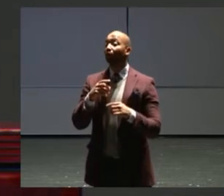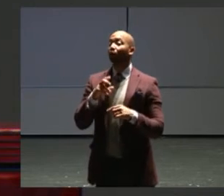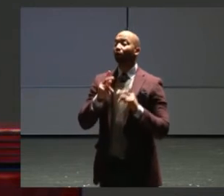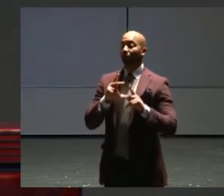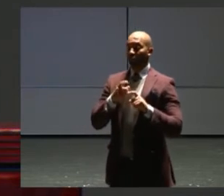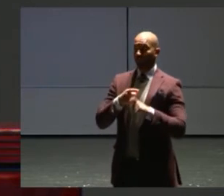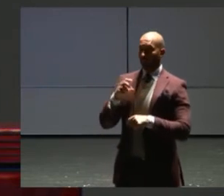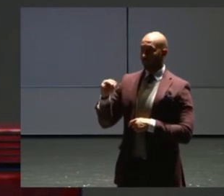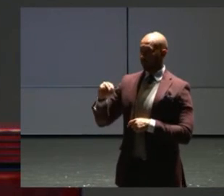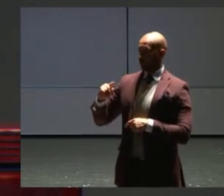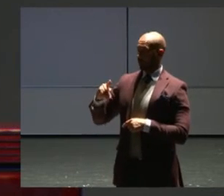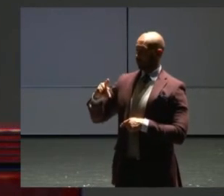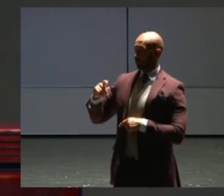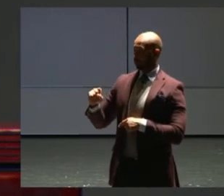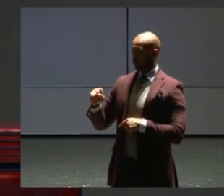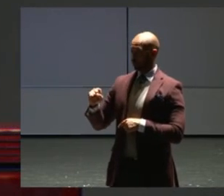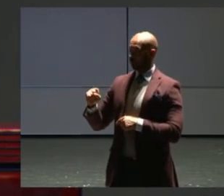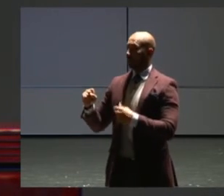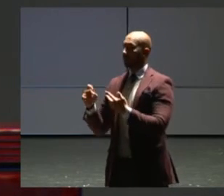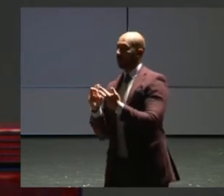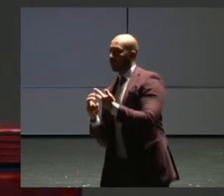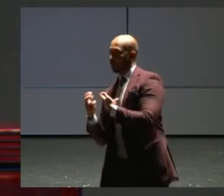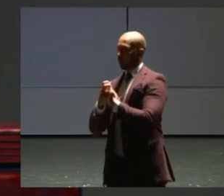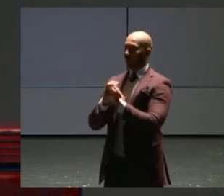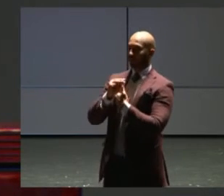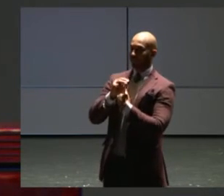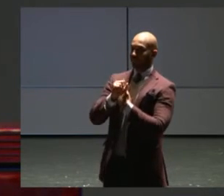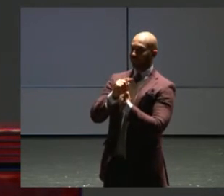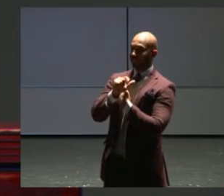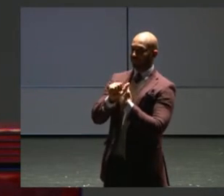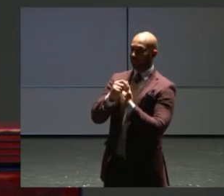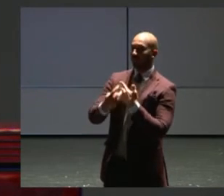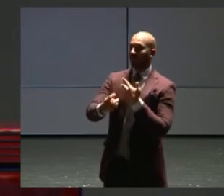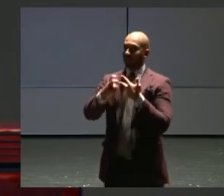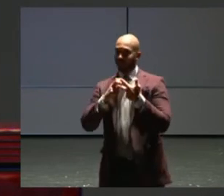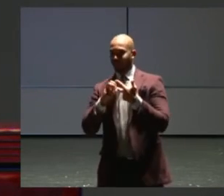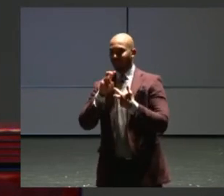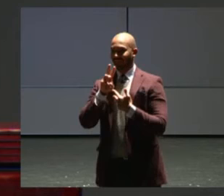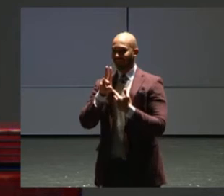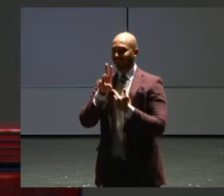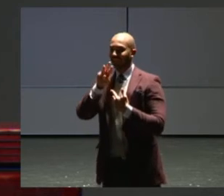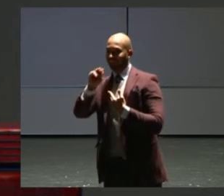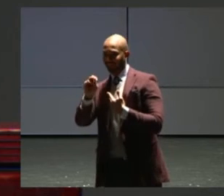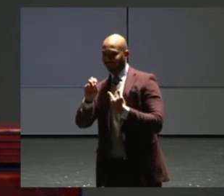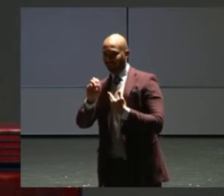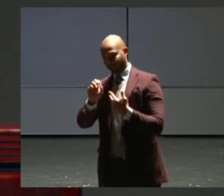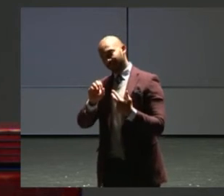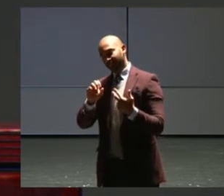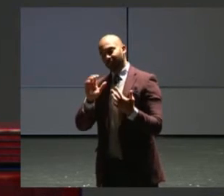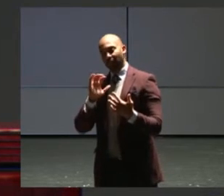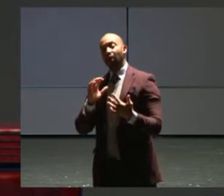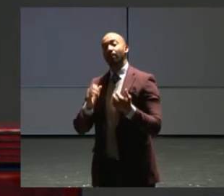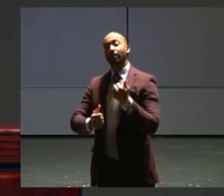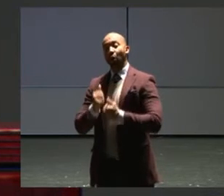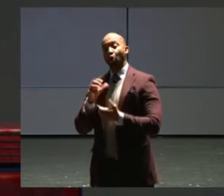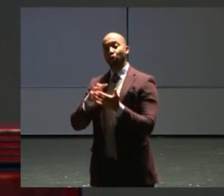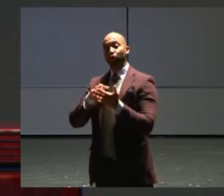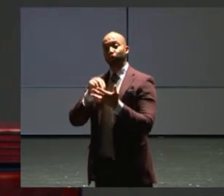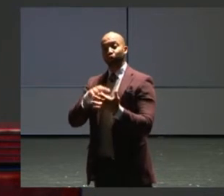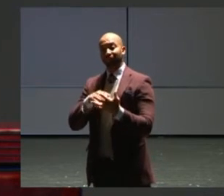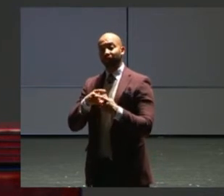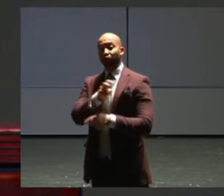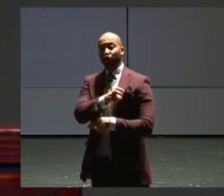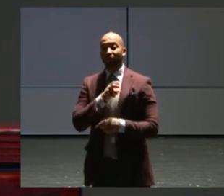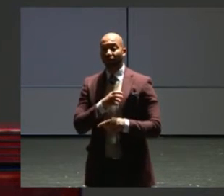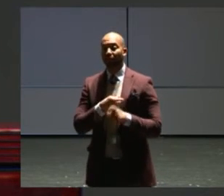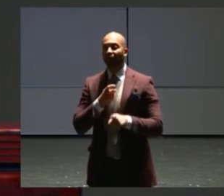to MATC and on to UWM. You may not know this, but more students, transfer students, come from MATC